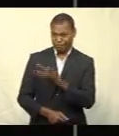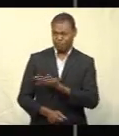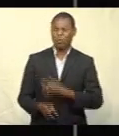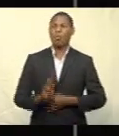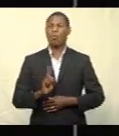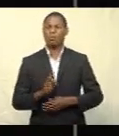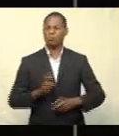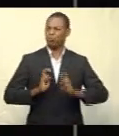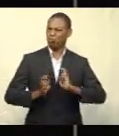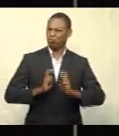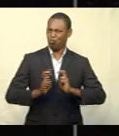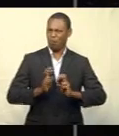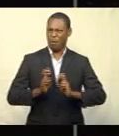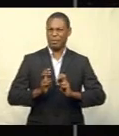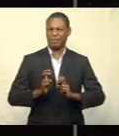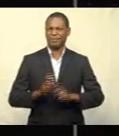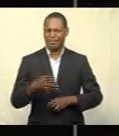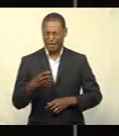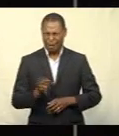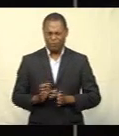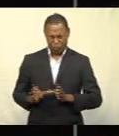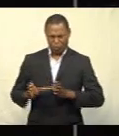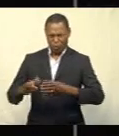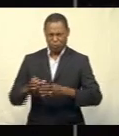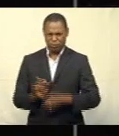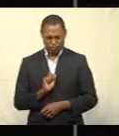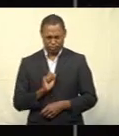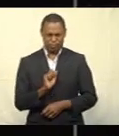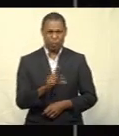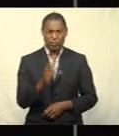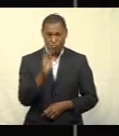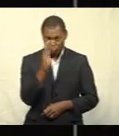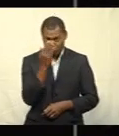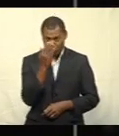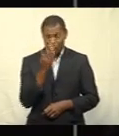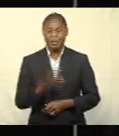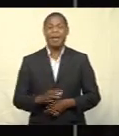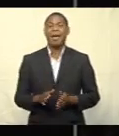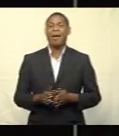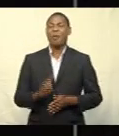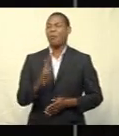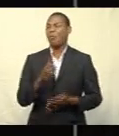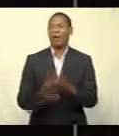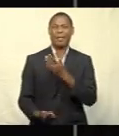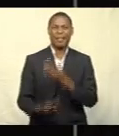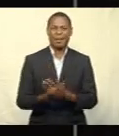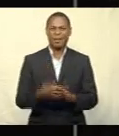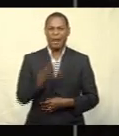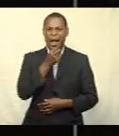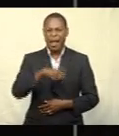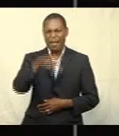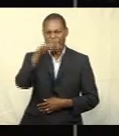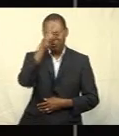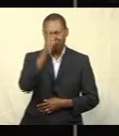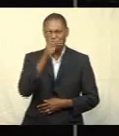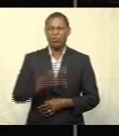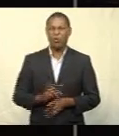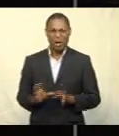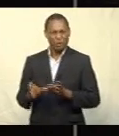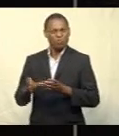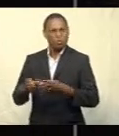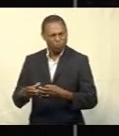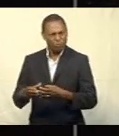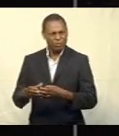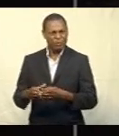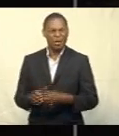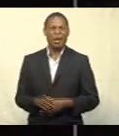party hierarchy after posting on social media as she was unhappy with how the Kandavu constituency were treated, saying she will decide